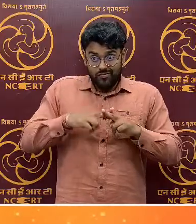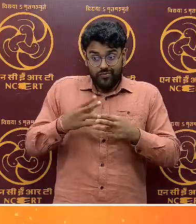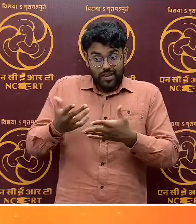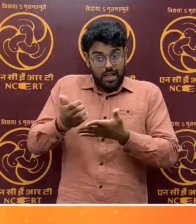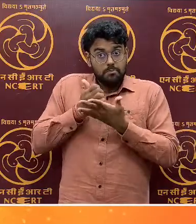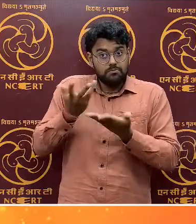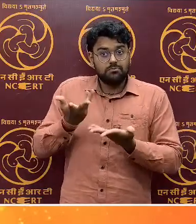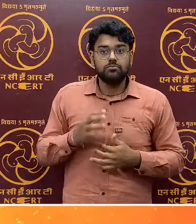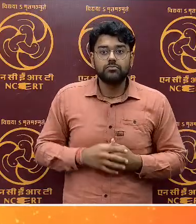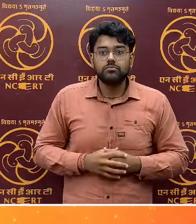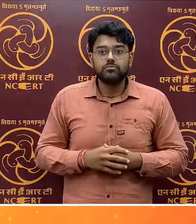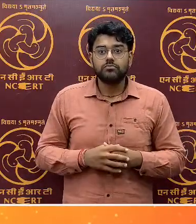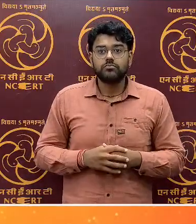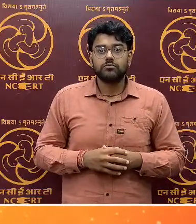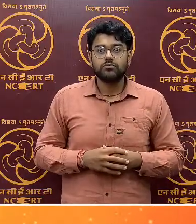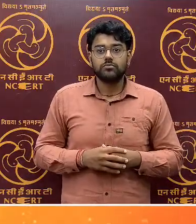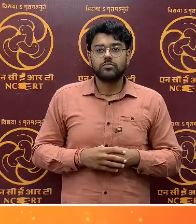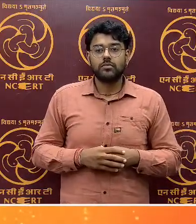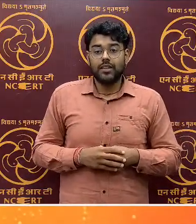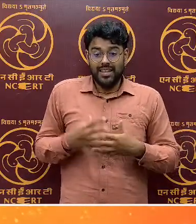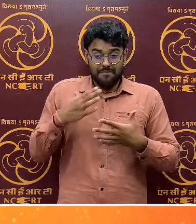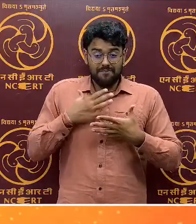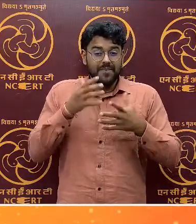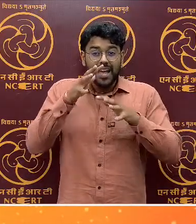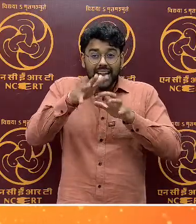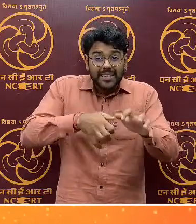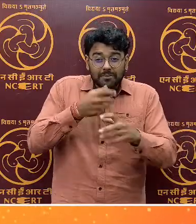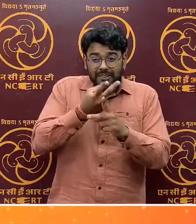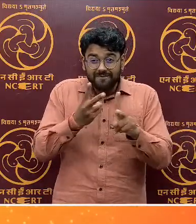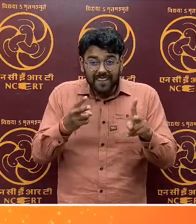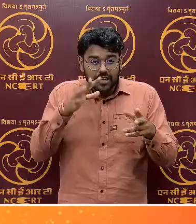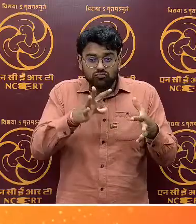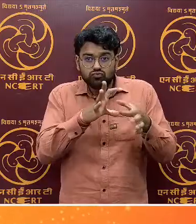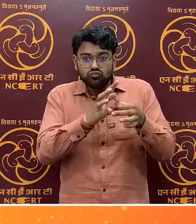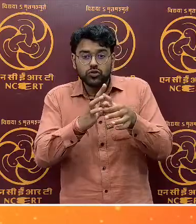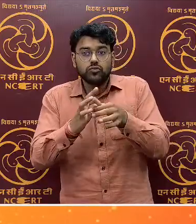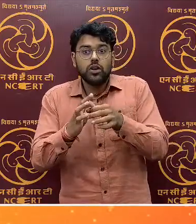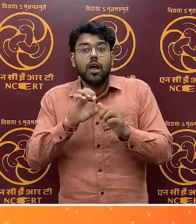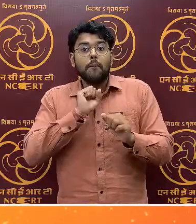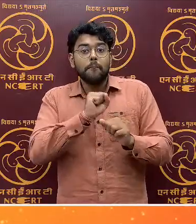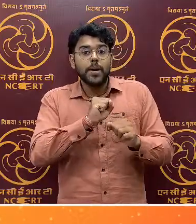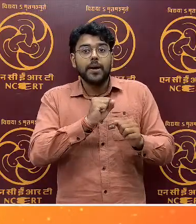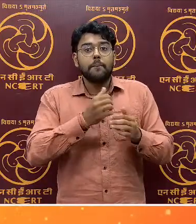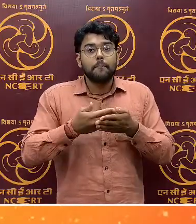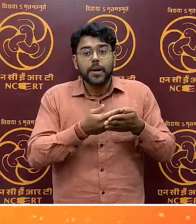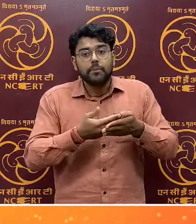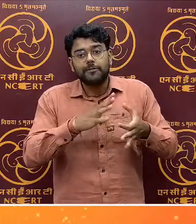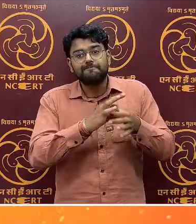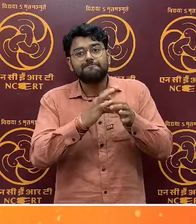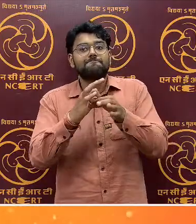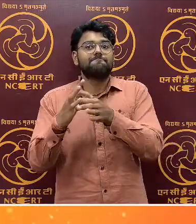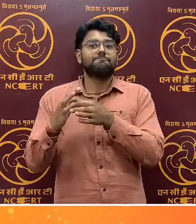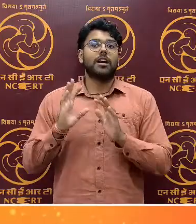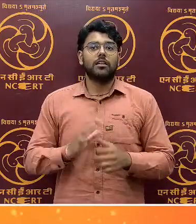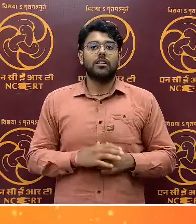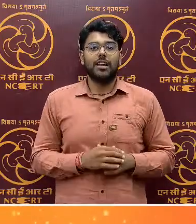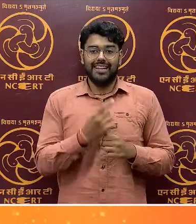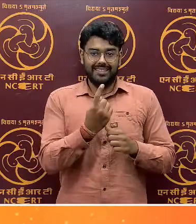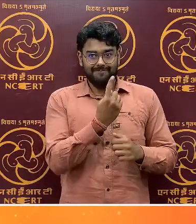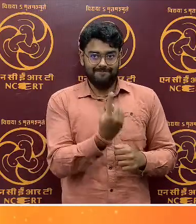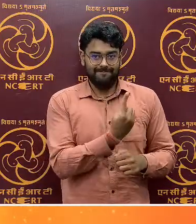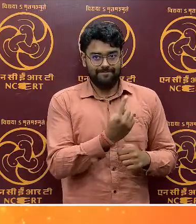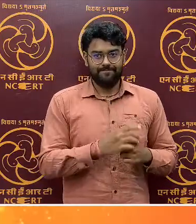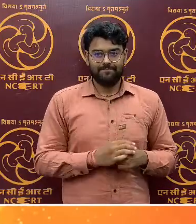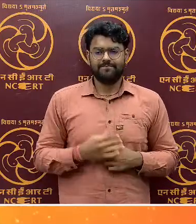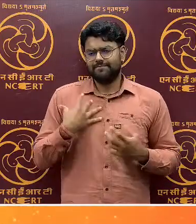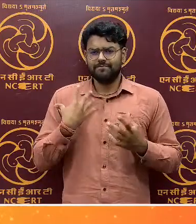enable that species to continue its generation, right? One individual, see, we have